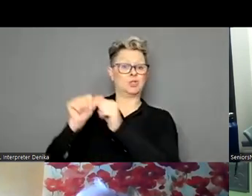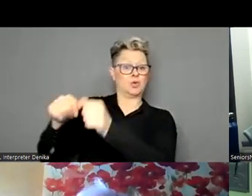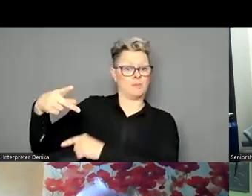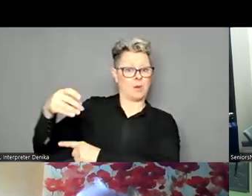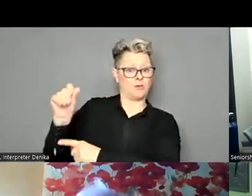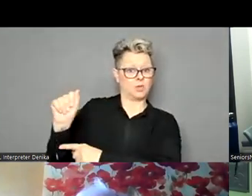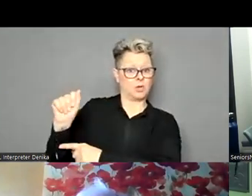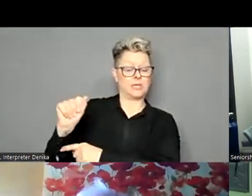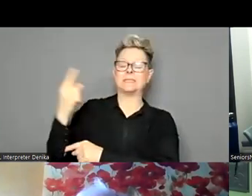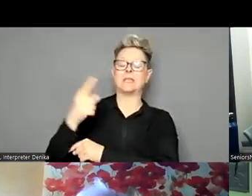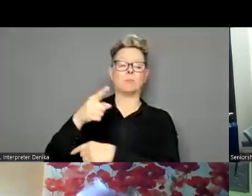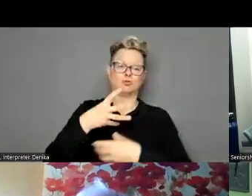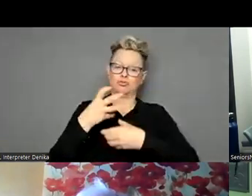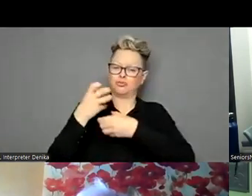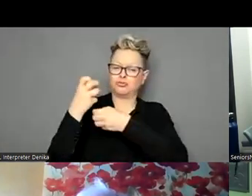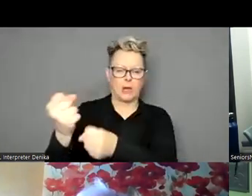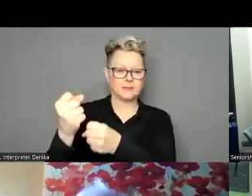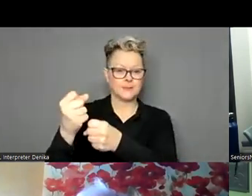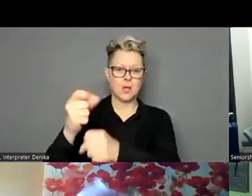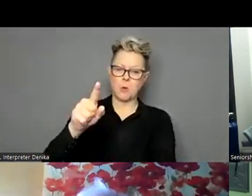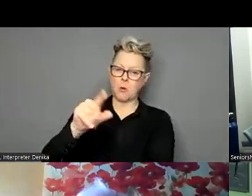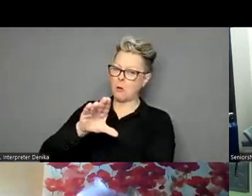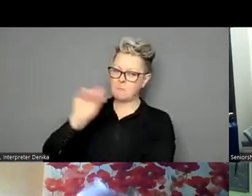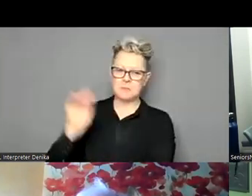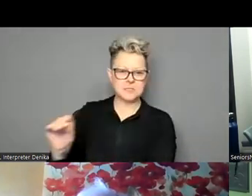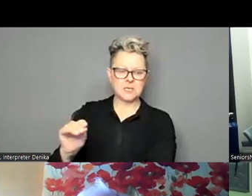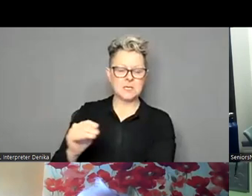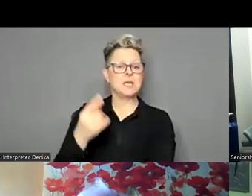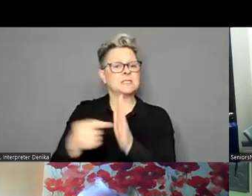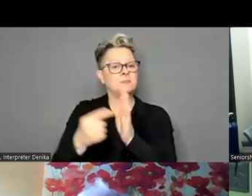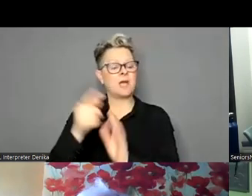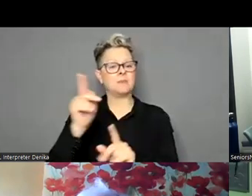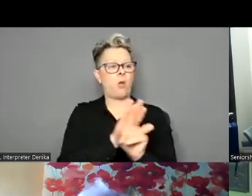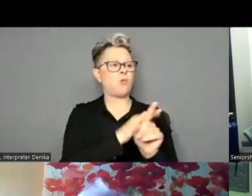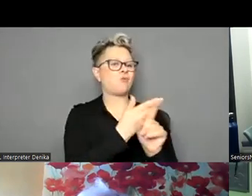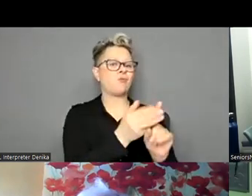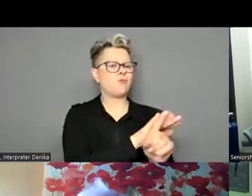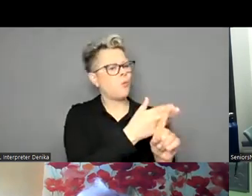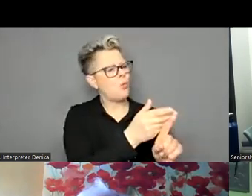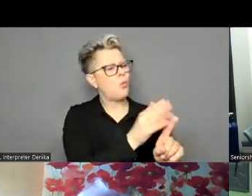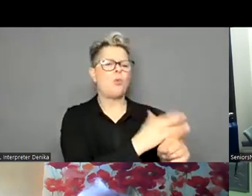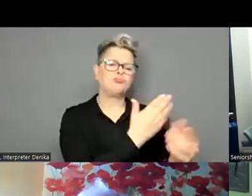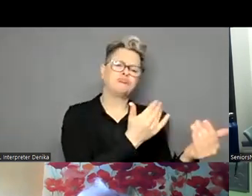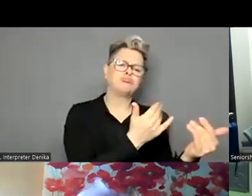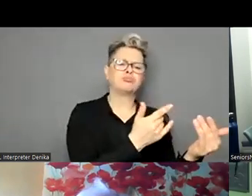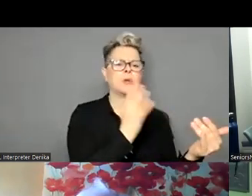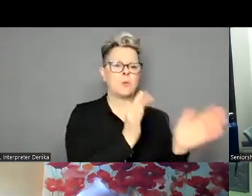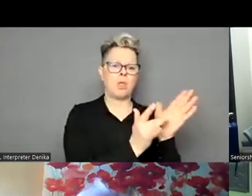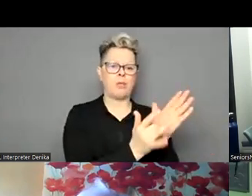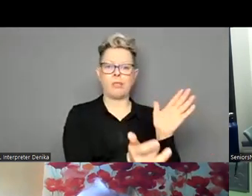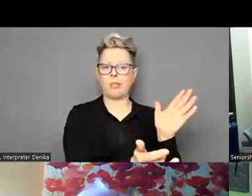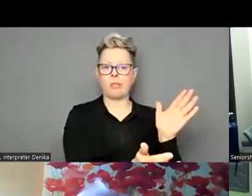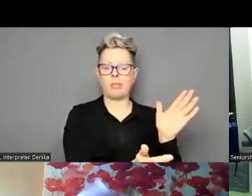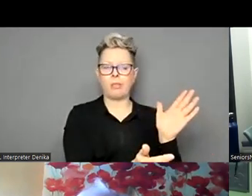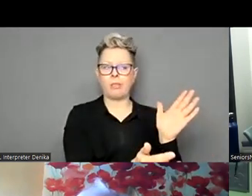trust completely. Seniors are sometimes coerced into naming someone who will take advantage of an opportunity to